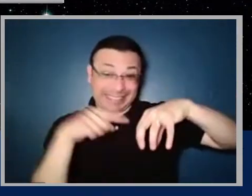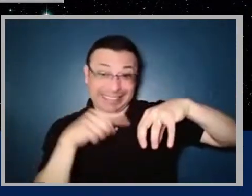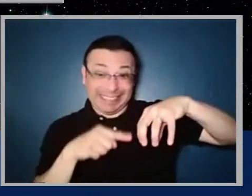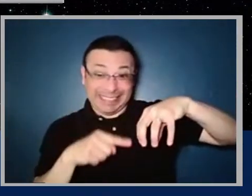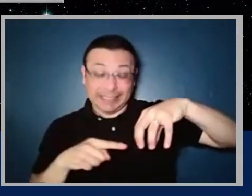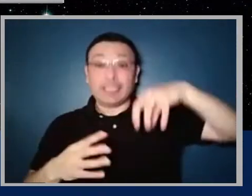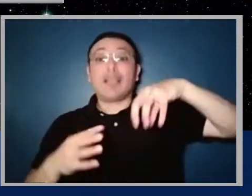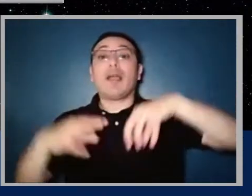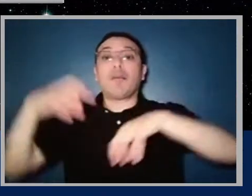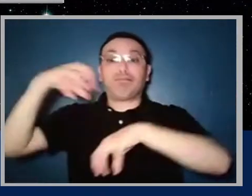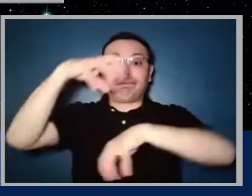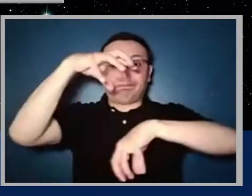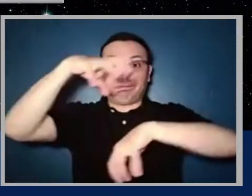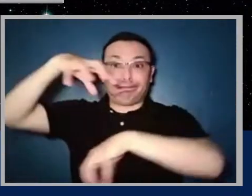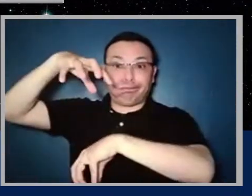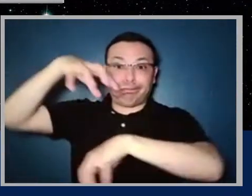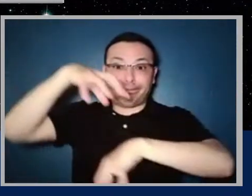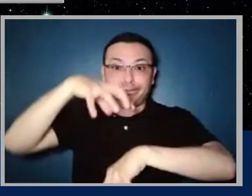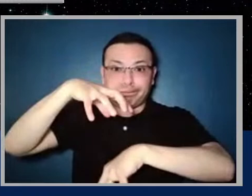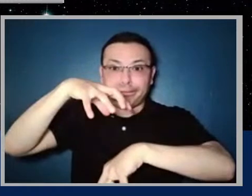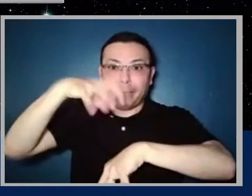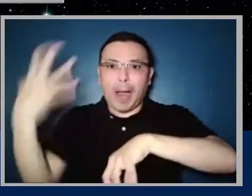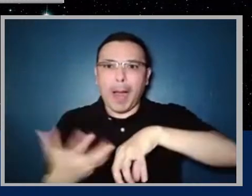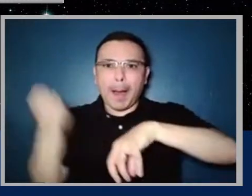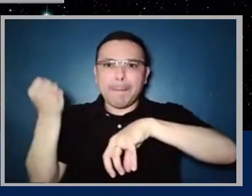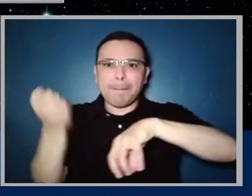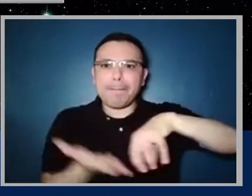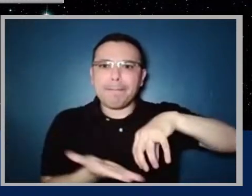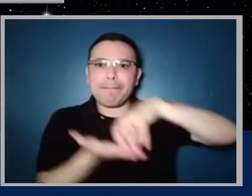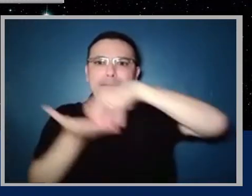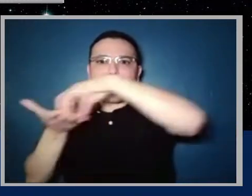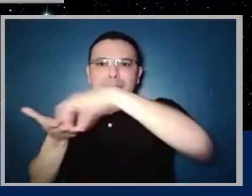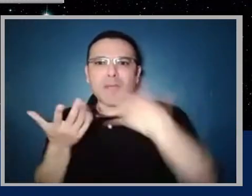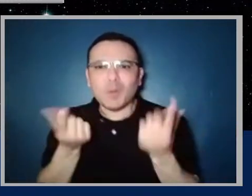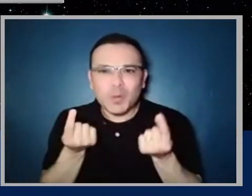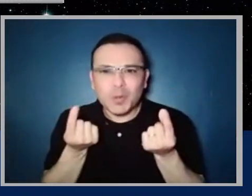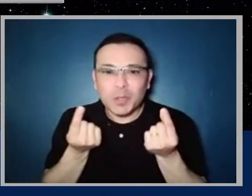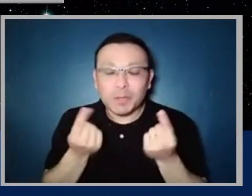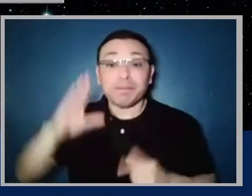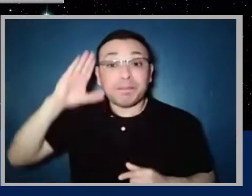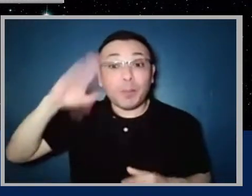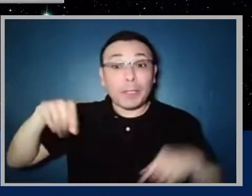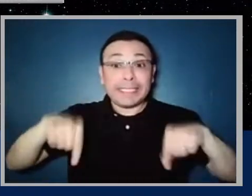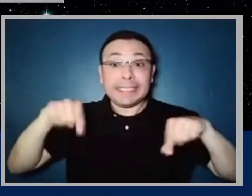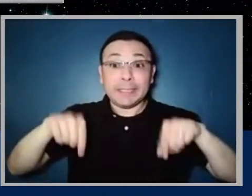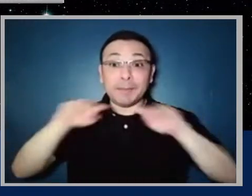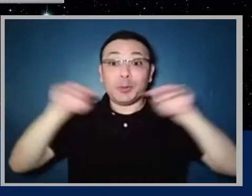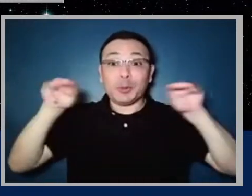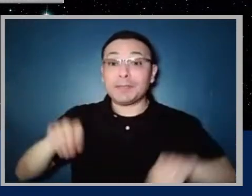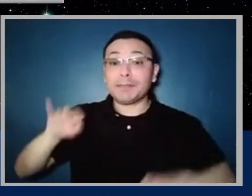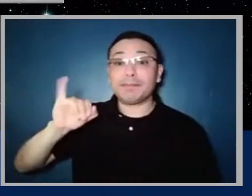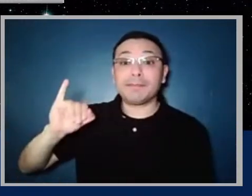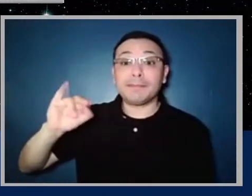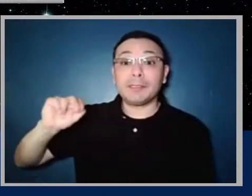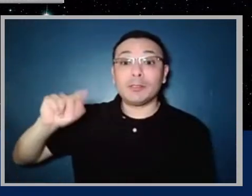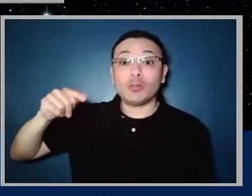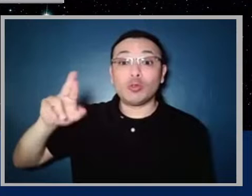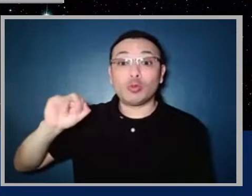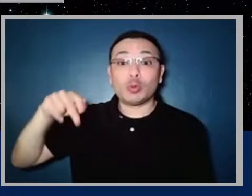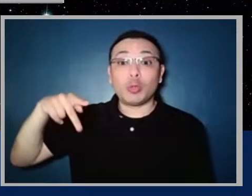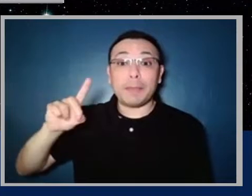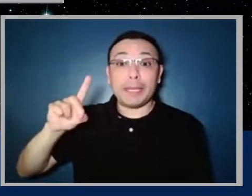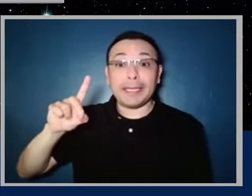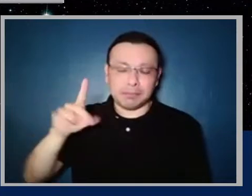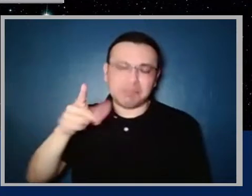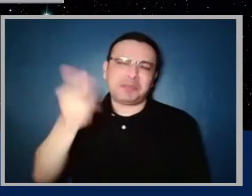talking about this year in particular, because for those of you who aren't familiar, the Intrepid Museum is actually housed inside of